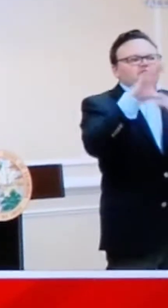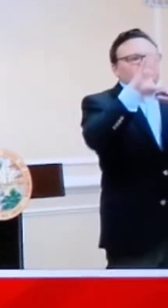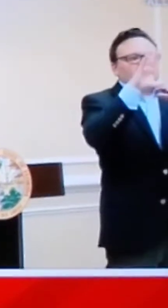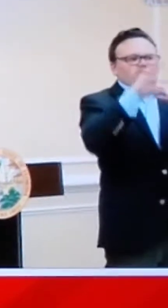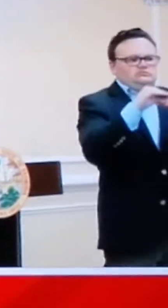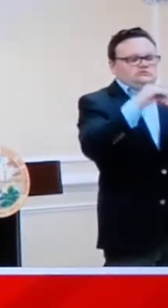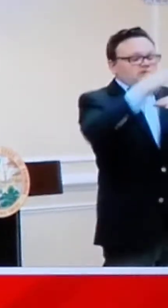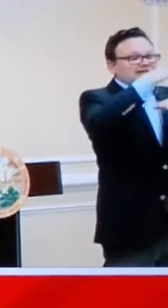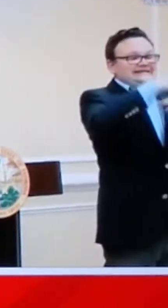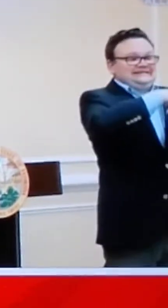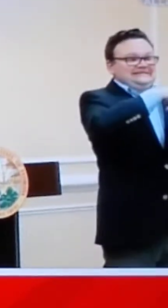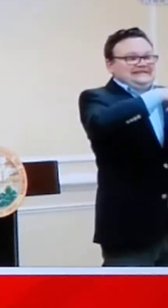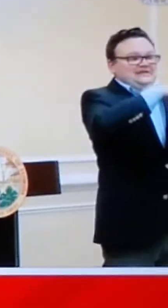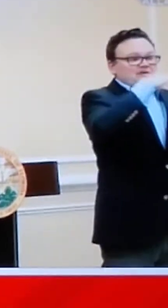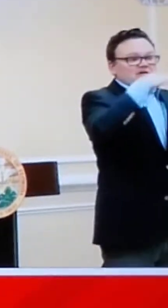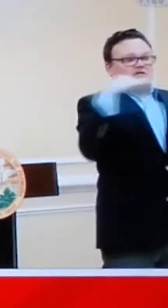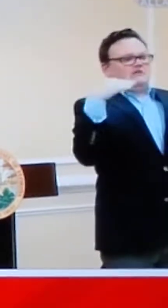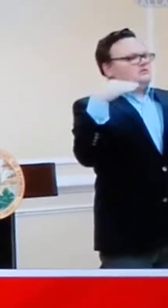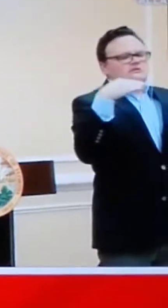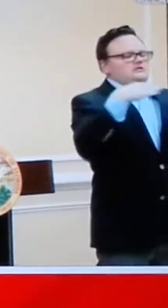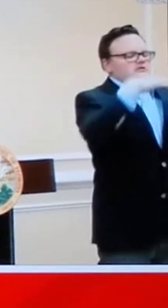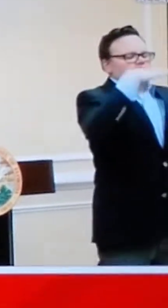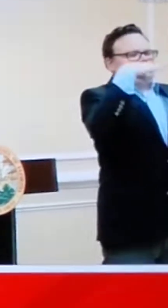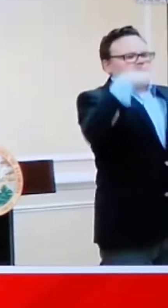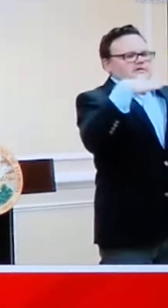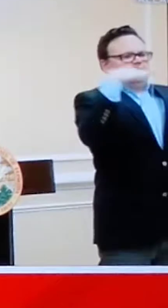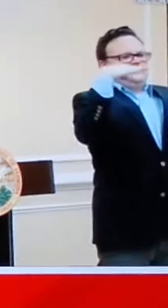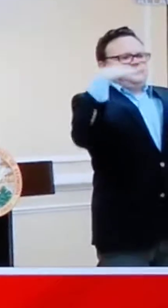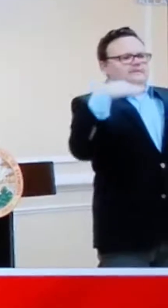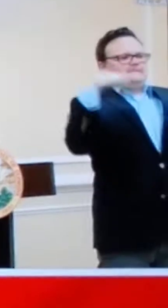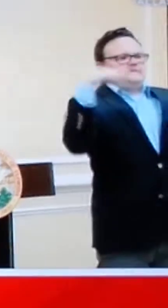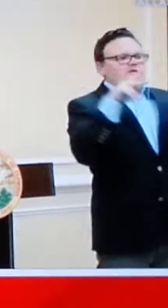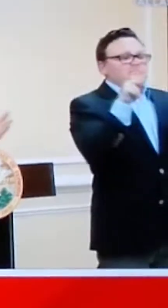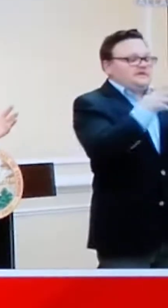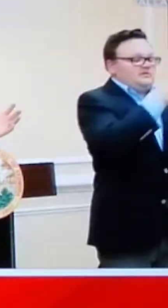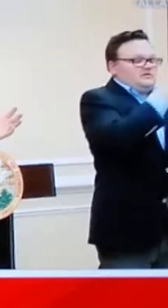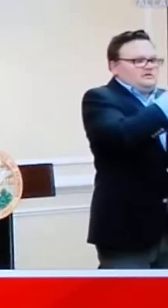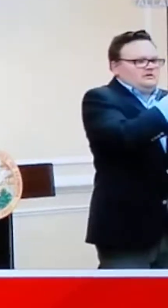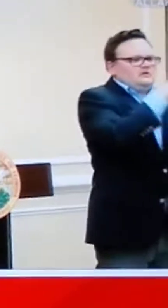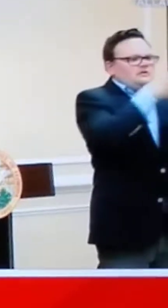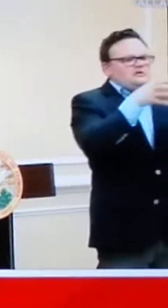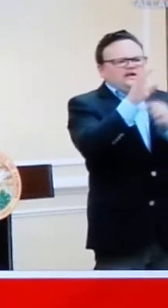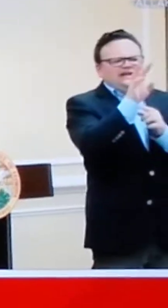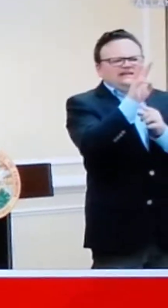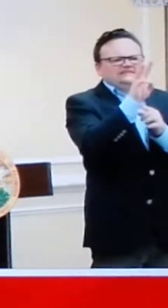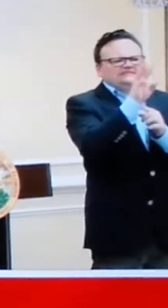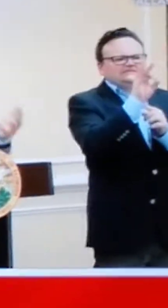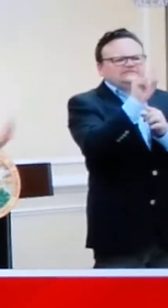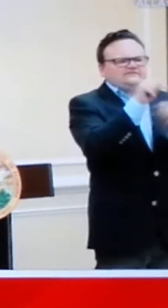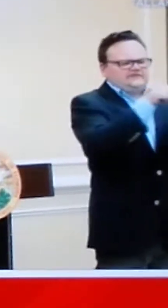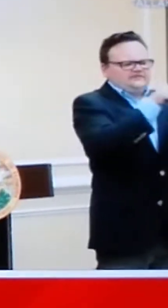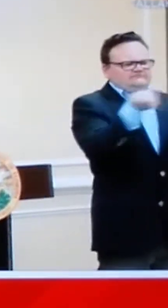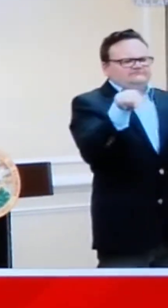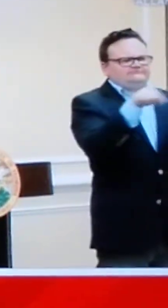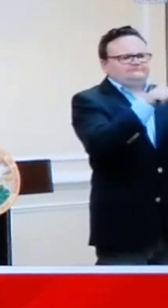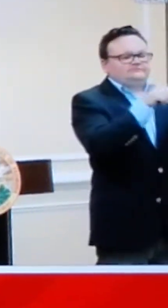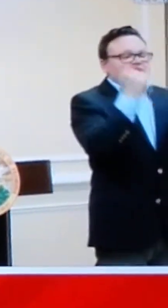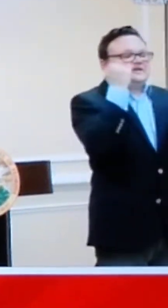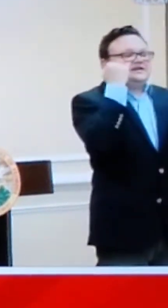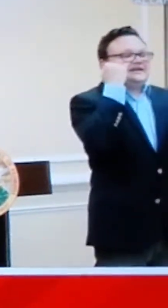staggered and limited to ensure that seated parties are separated by a distance of at least 6 feet. Of course, you know, this virus is transmitted when you were